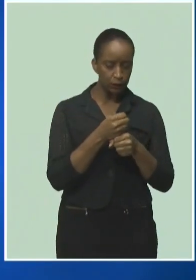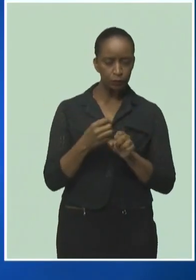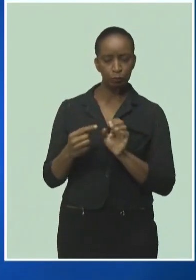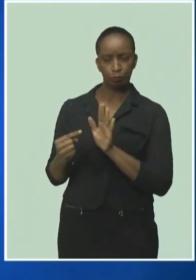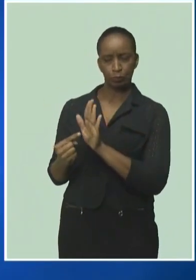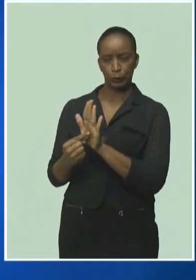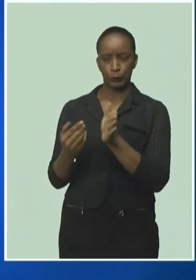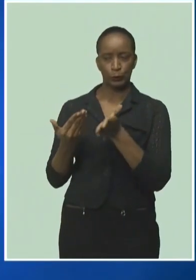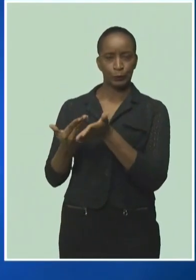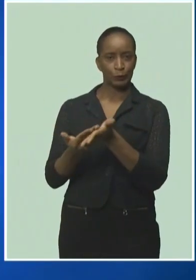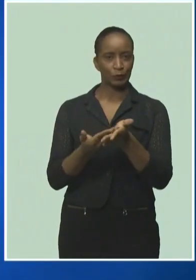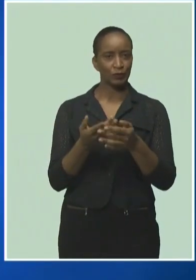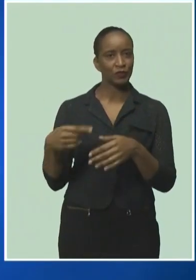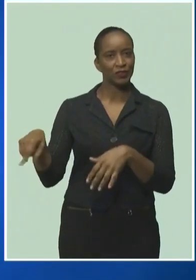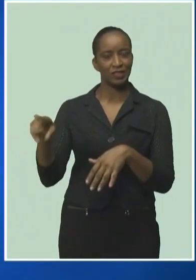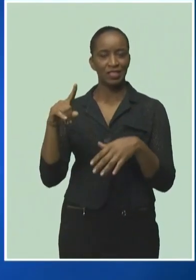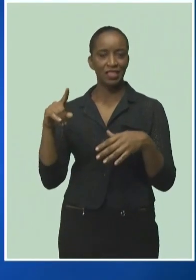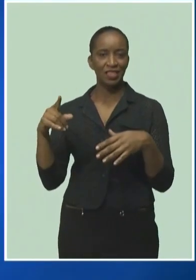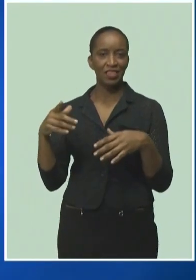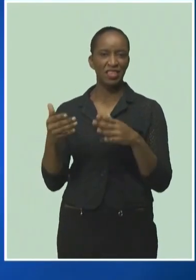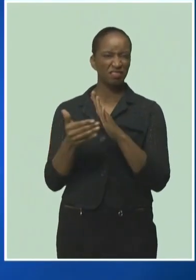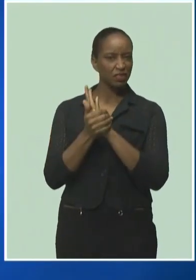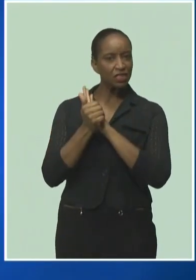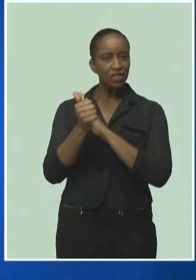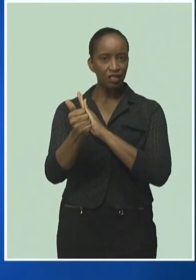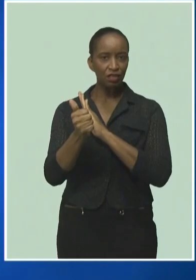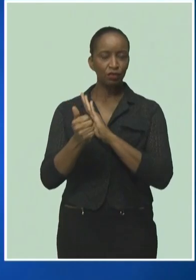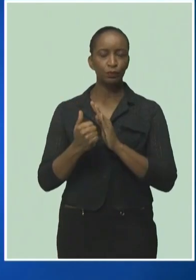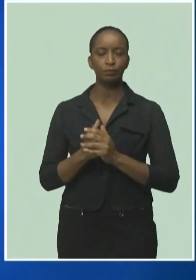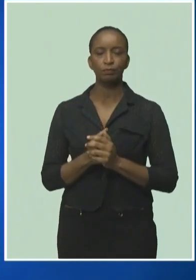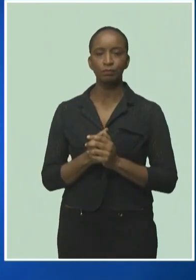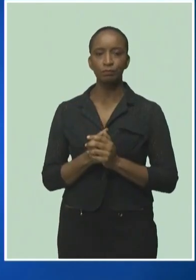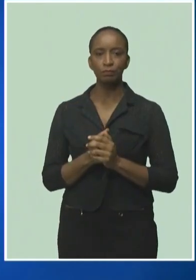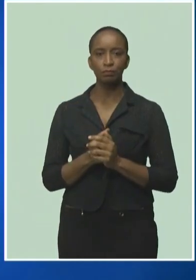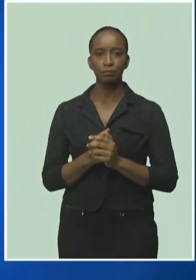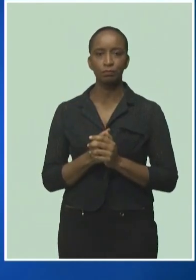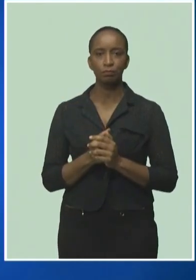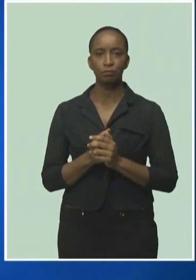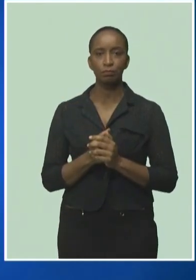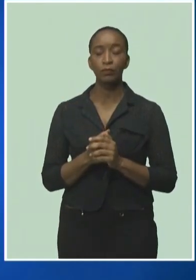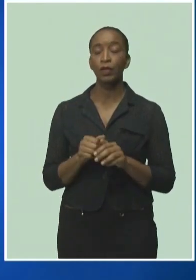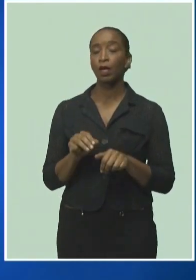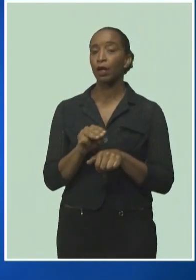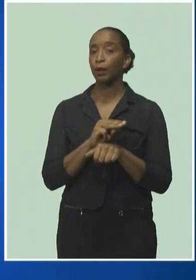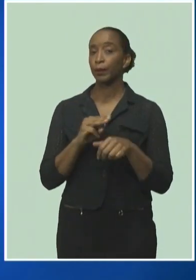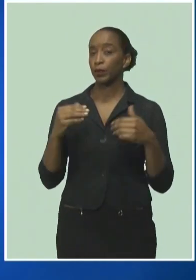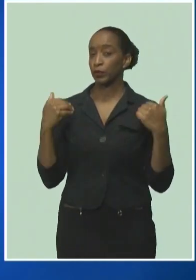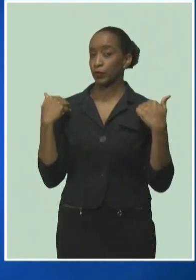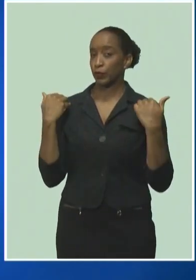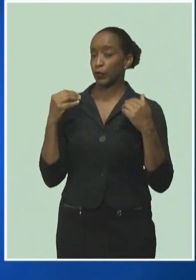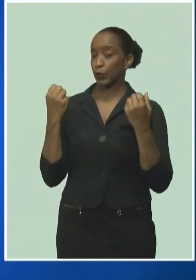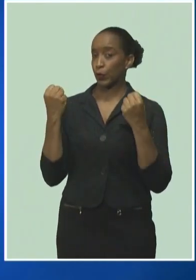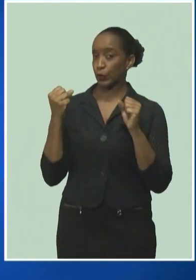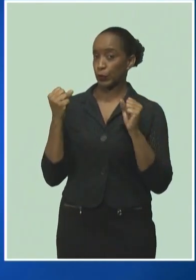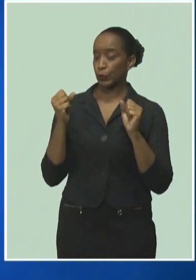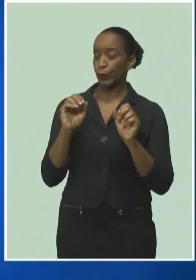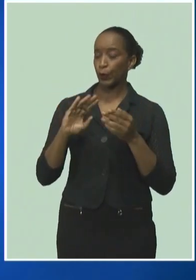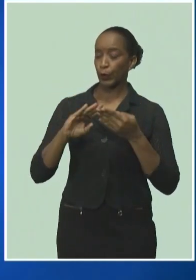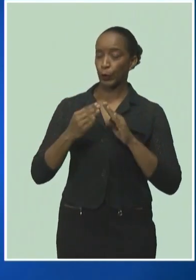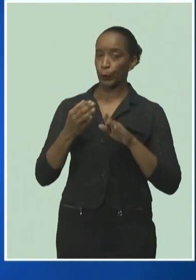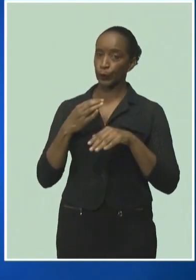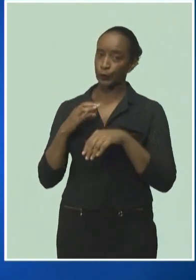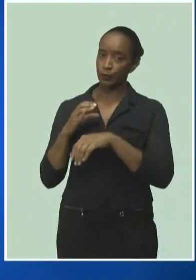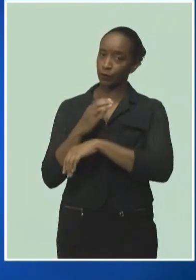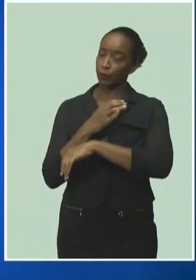possess. Director of Youth Affairs in the Ministry of Youth, Sports and Community Empowerment, Cleviston Hunt, encouraged more